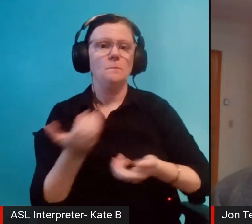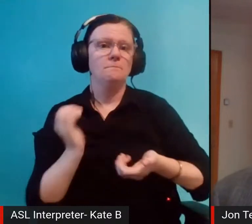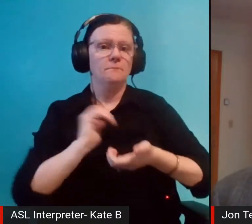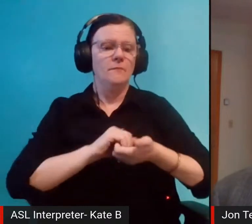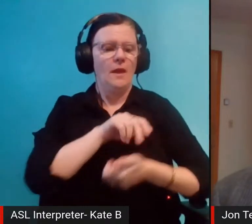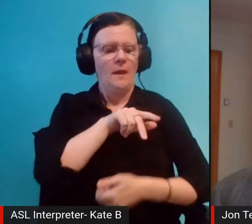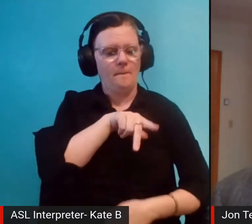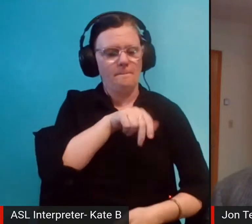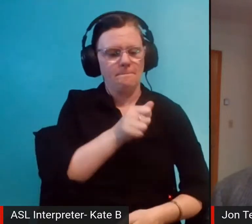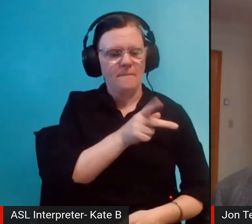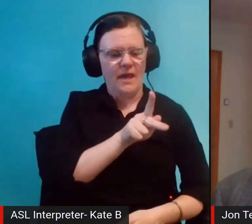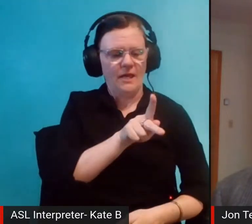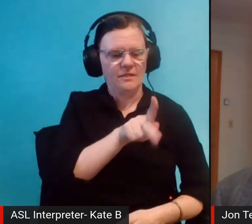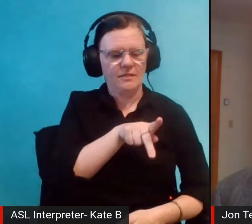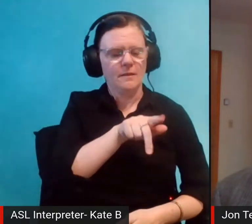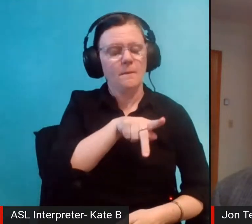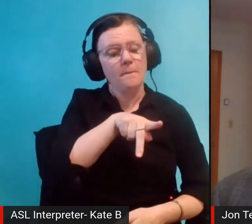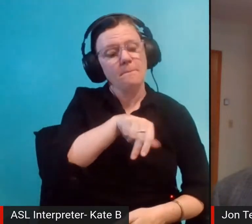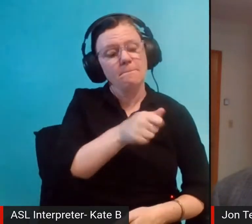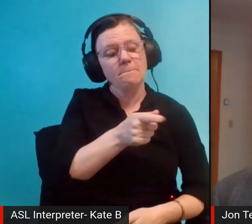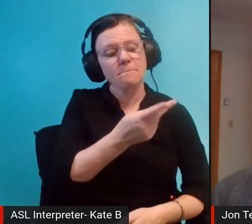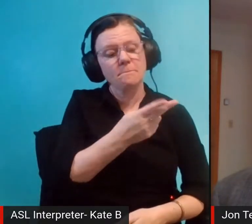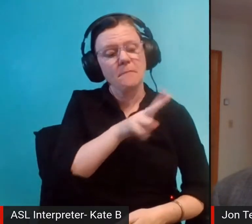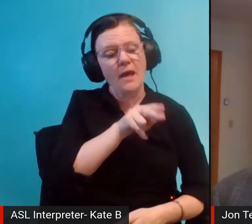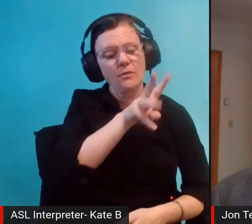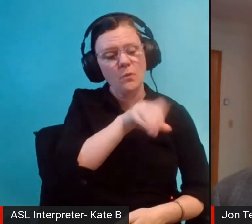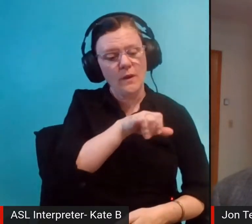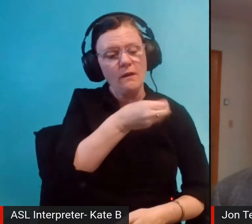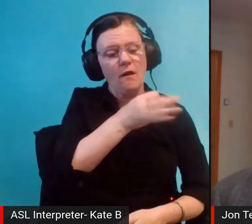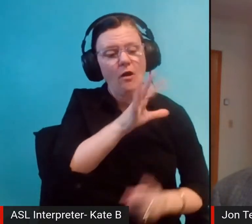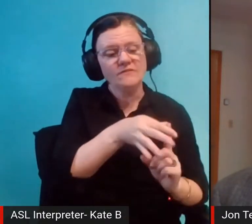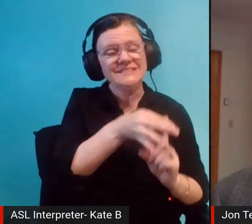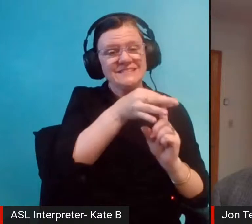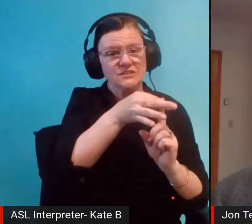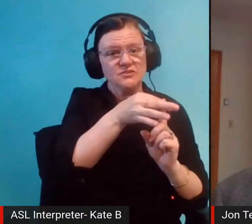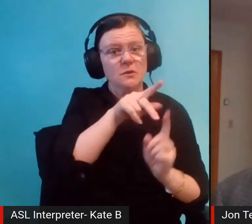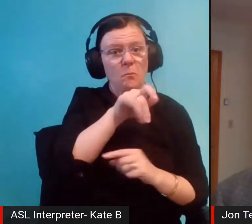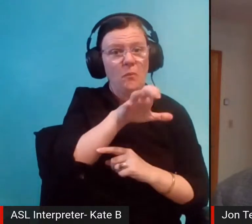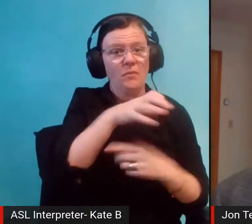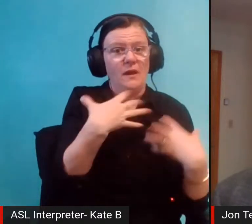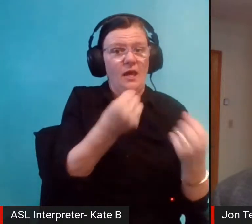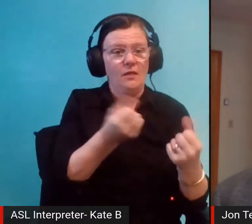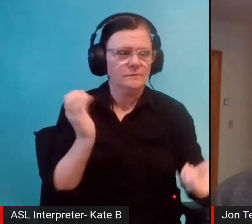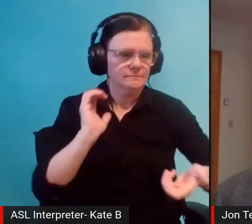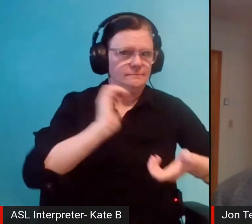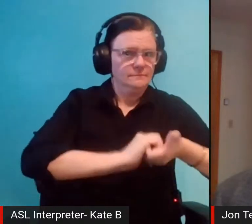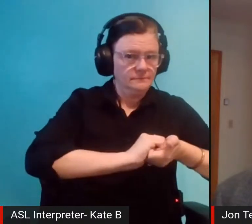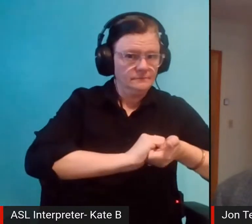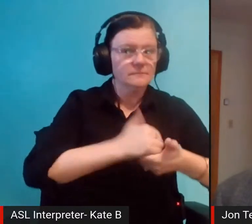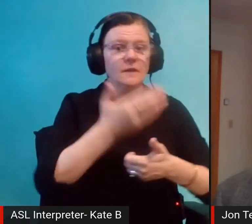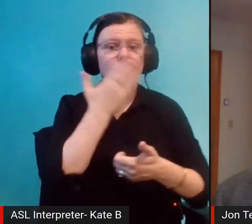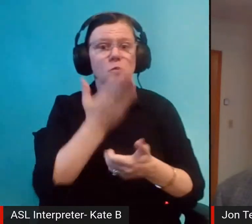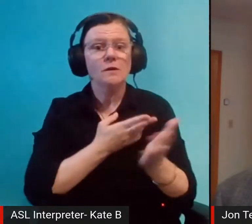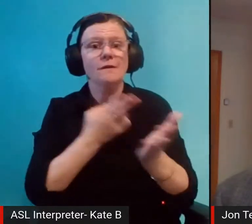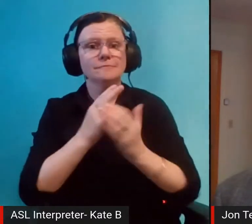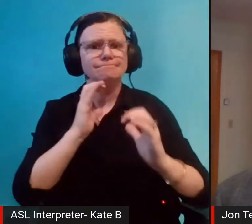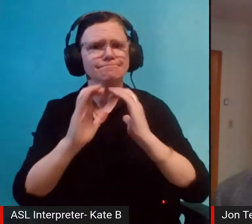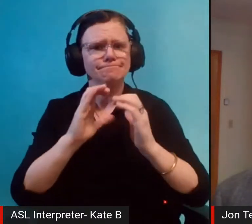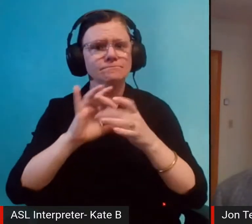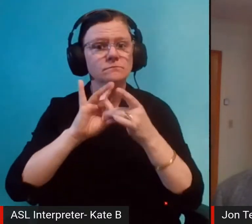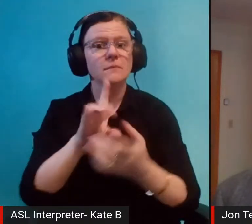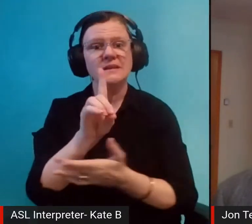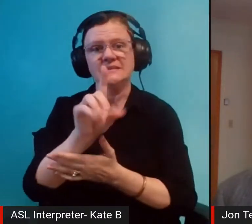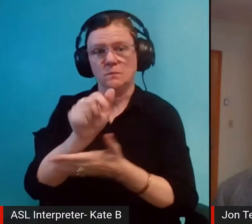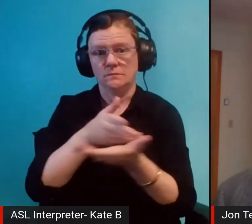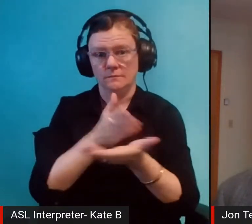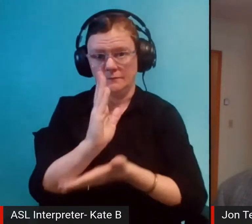in Public Health with support from the Wisconsin Partnership Program to bring you a conversation on disability rights.